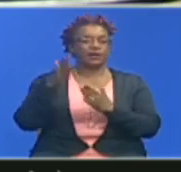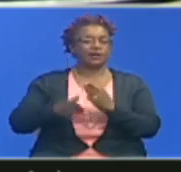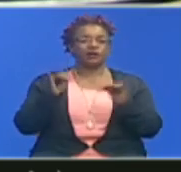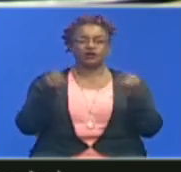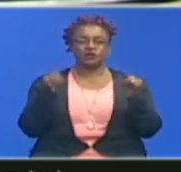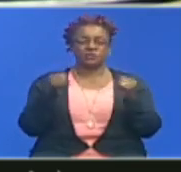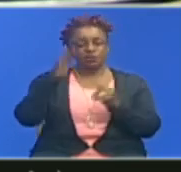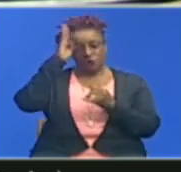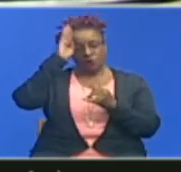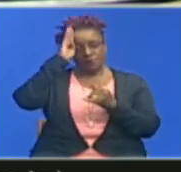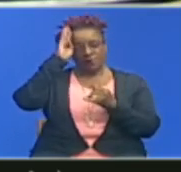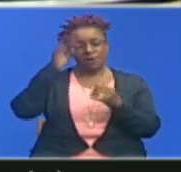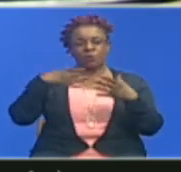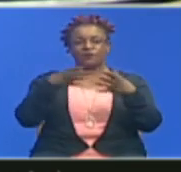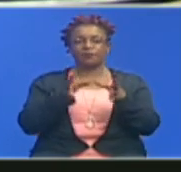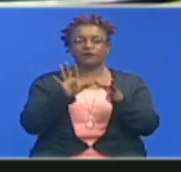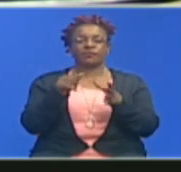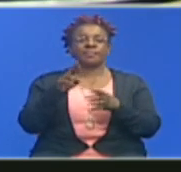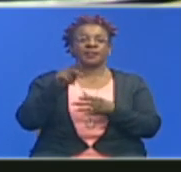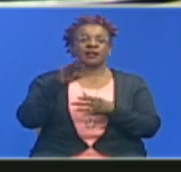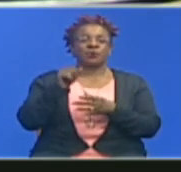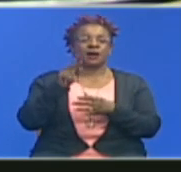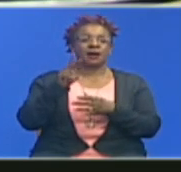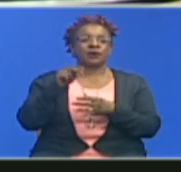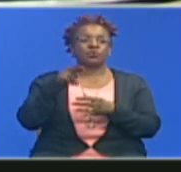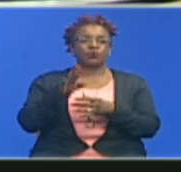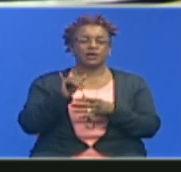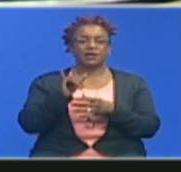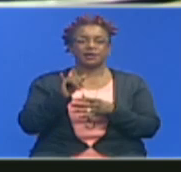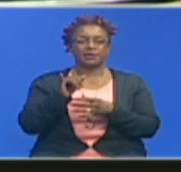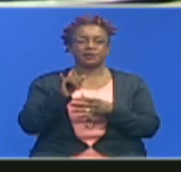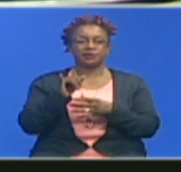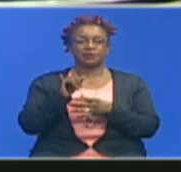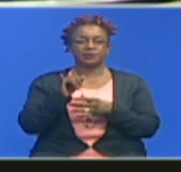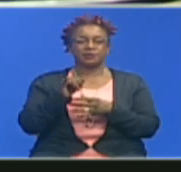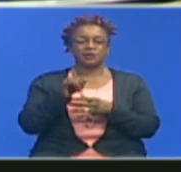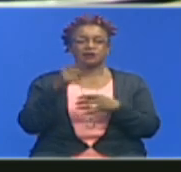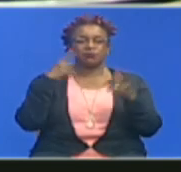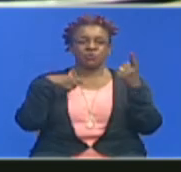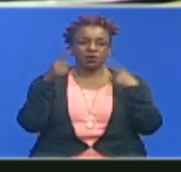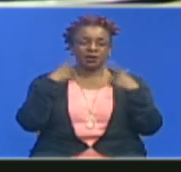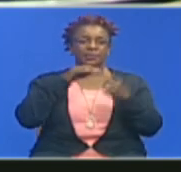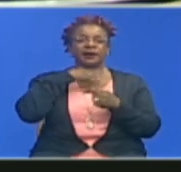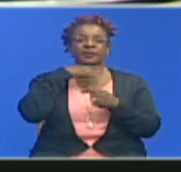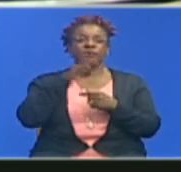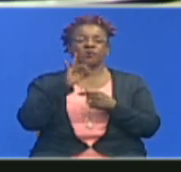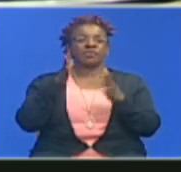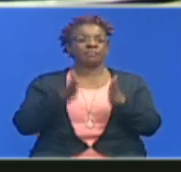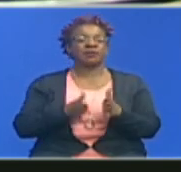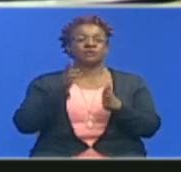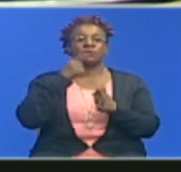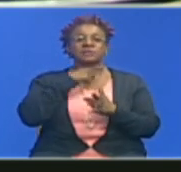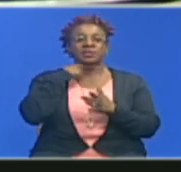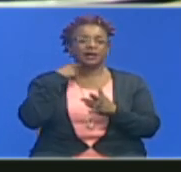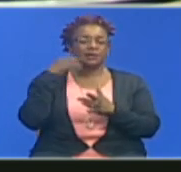County, where a family from Ndengelwa village of Kanduyi constituency is mourning the death of their loved one who was killed by a